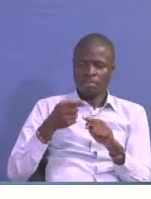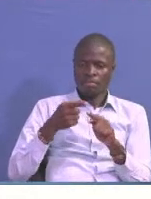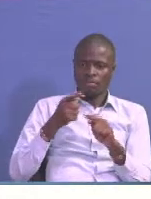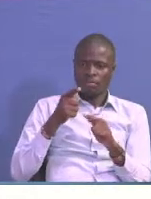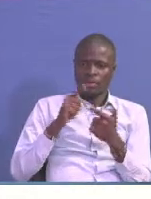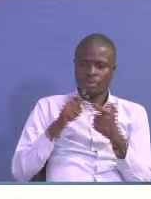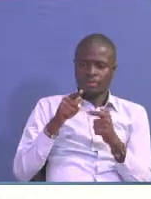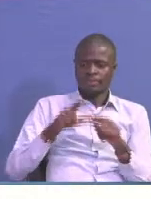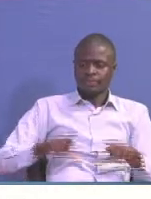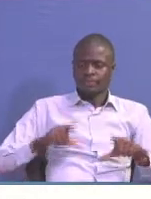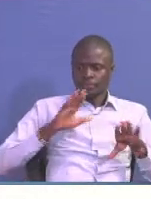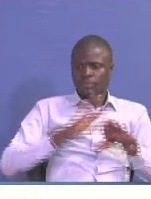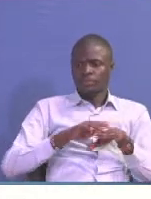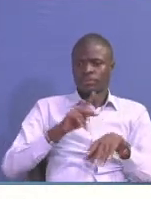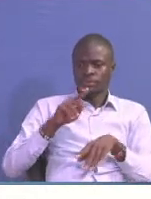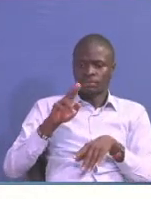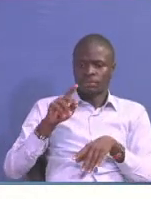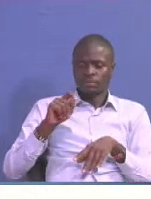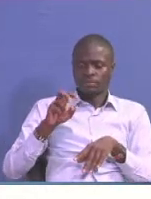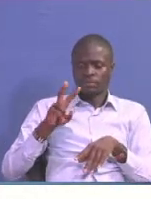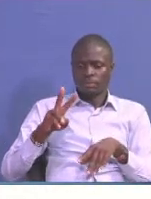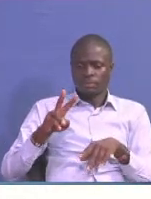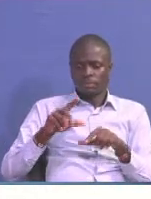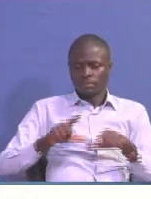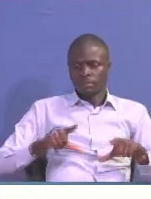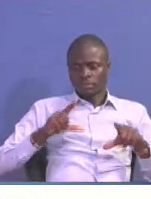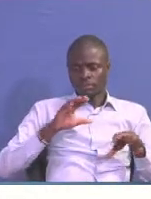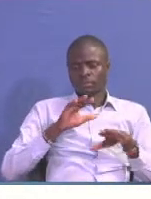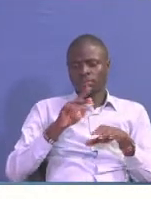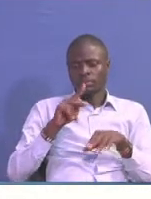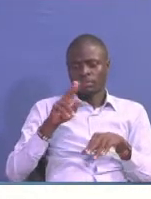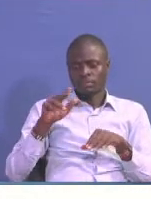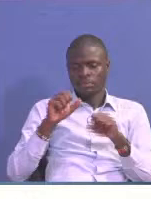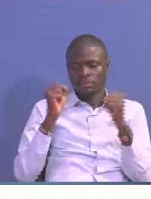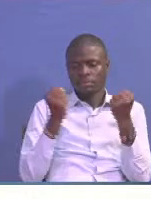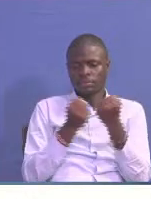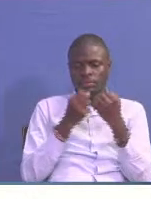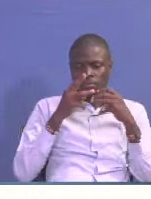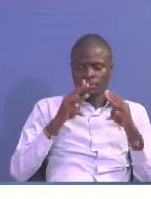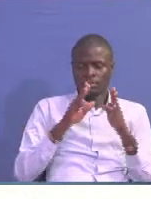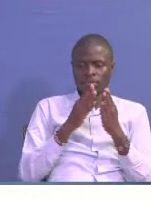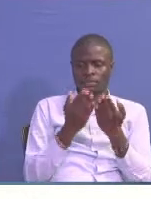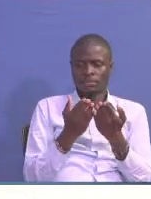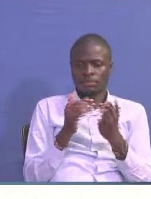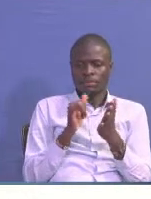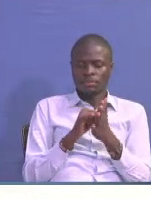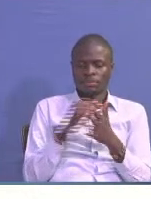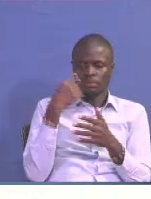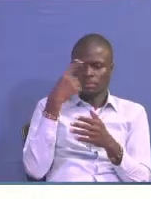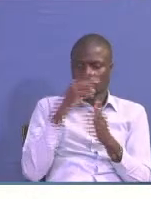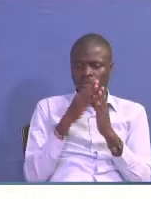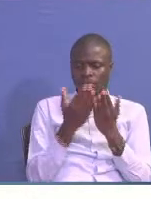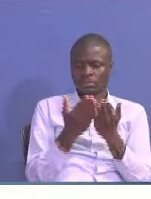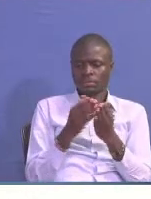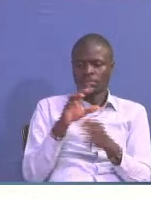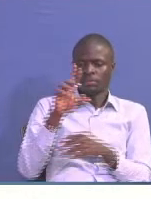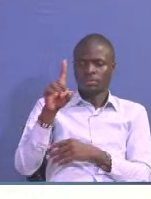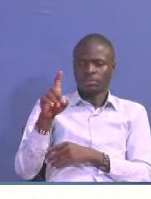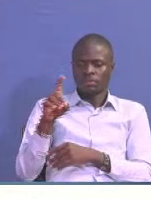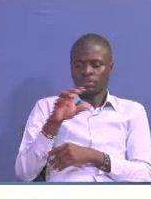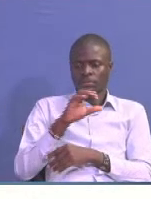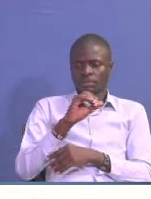on KUTV and also across all Kenyatta University social media platforms. That has been Facebook and X